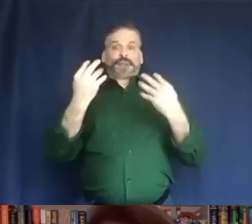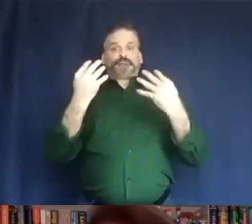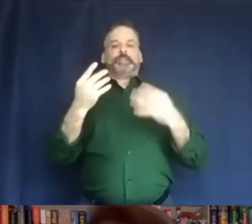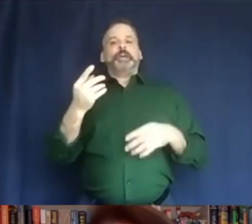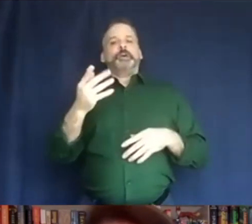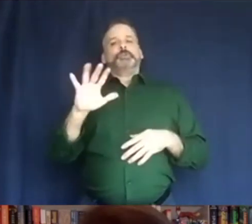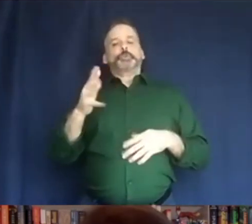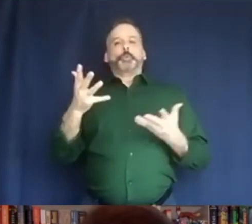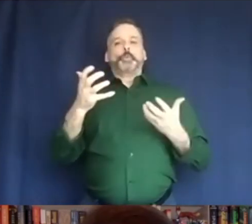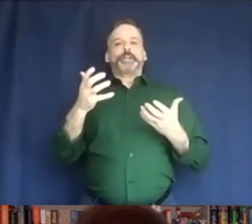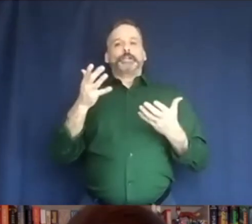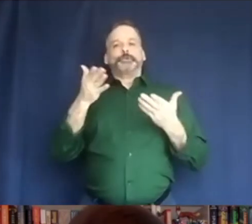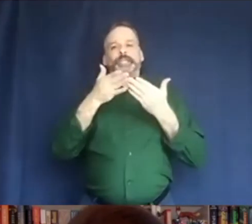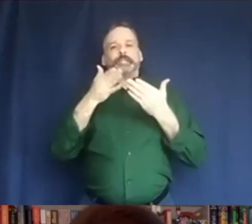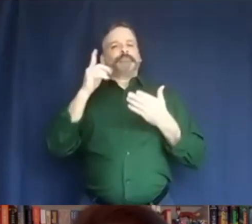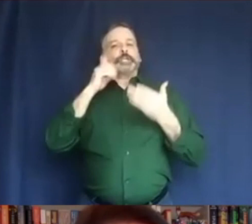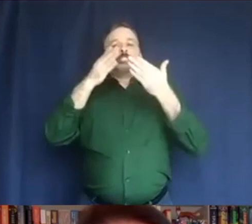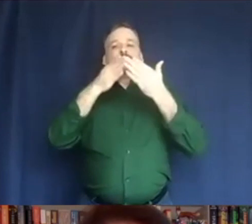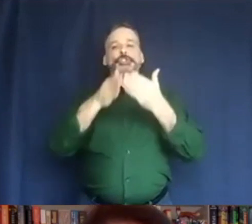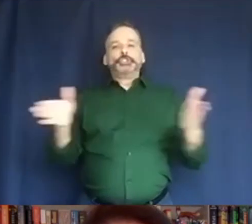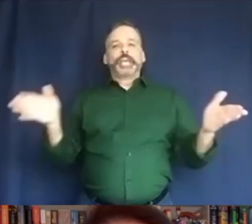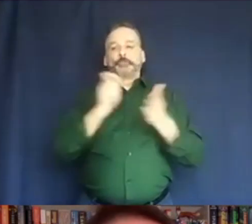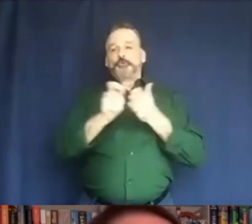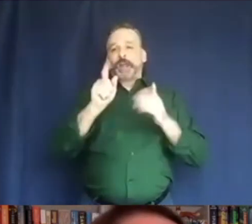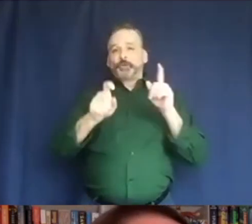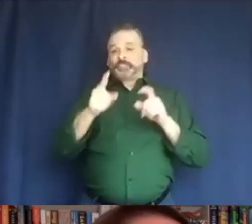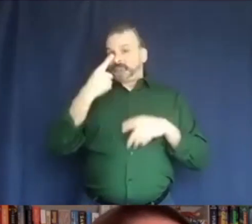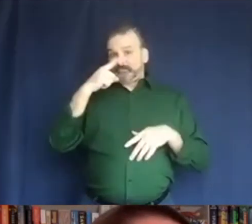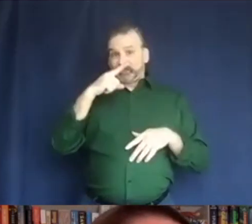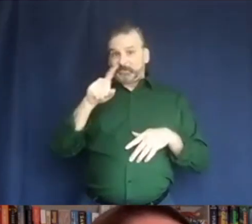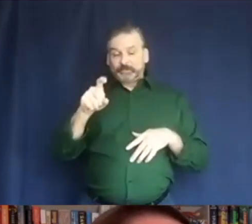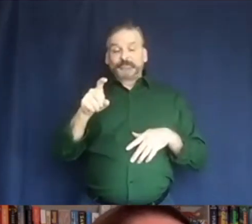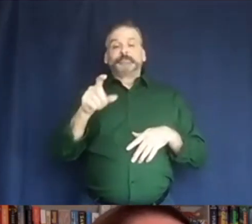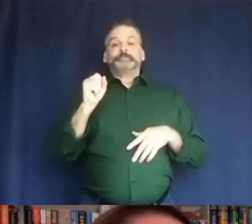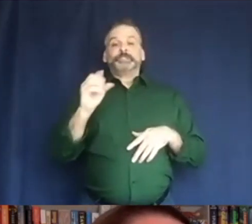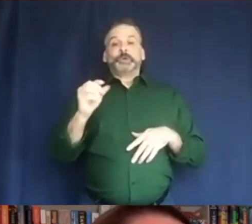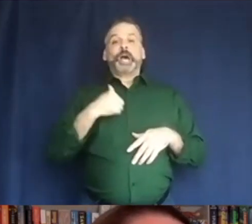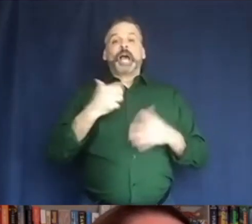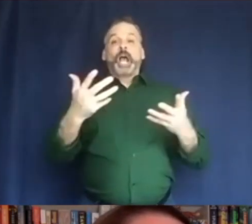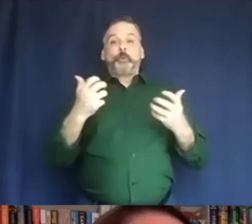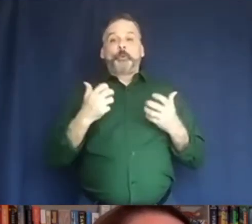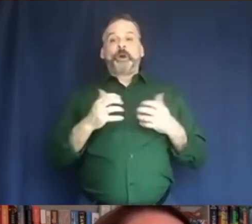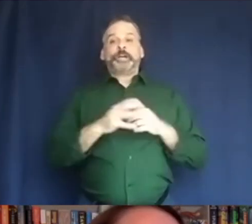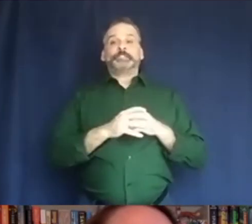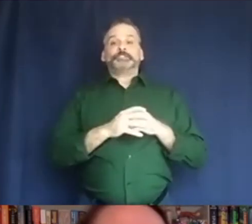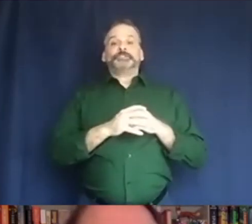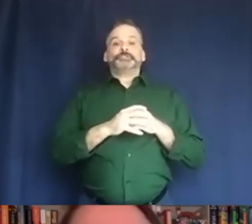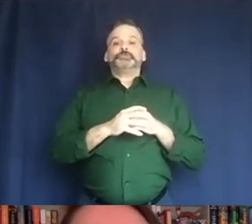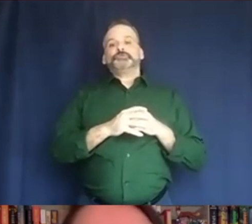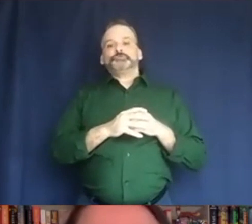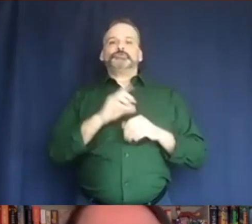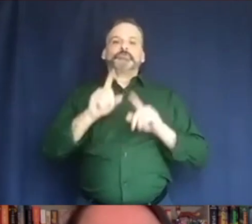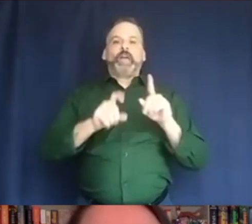of general writing questions, if that's okay. So I just want to run through a couple